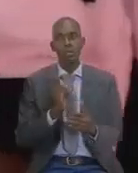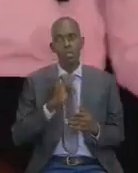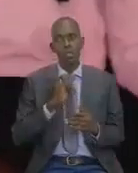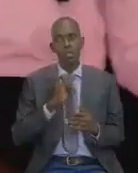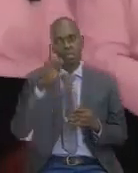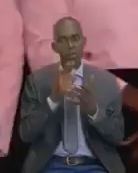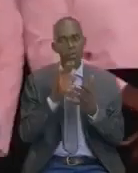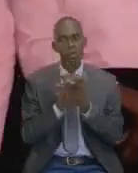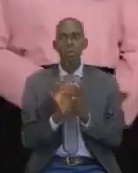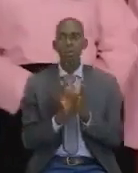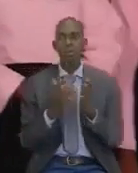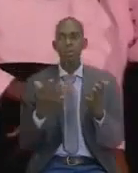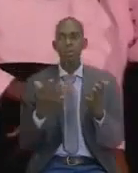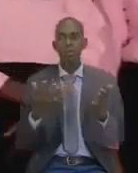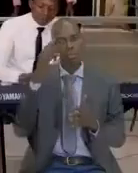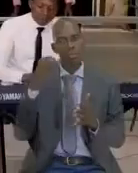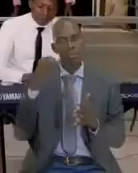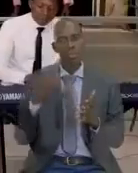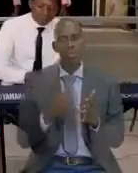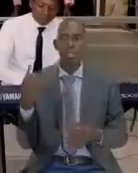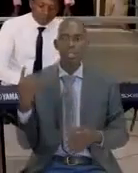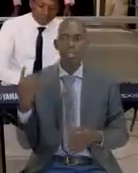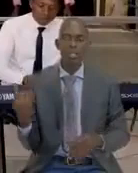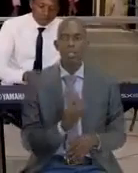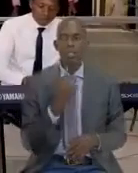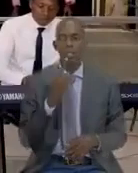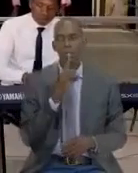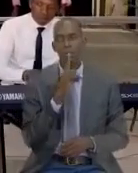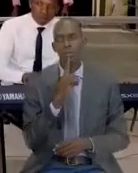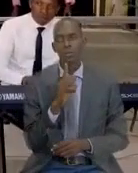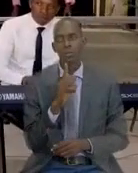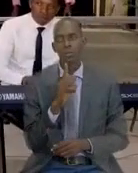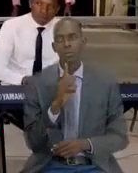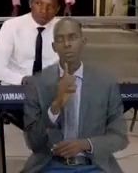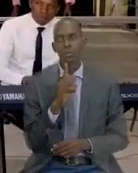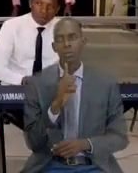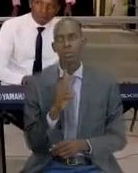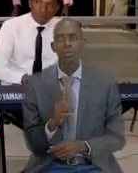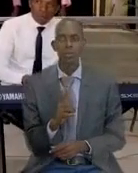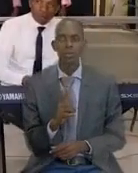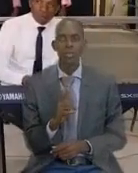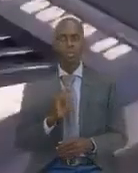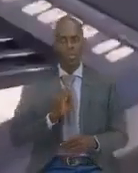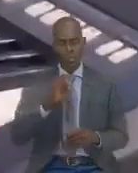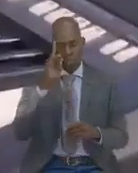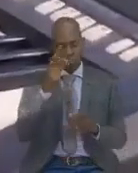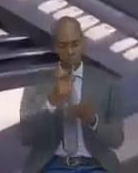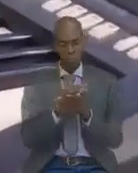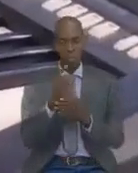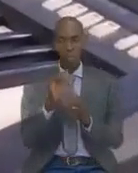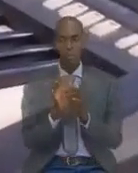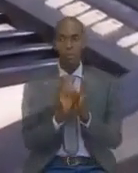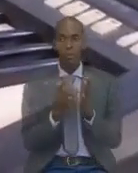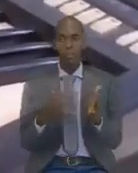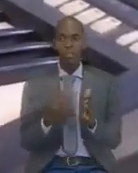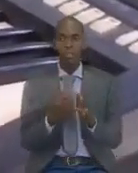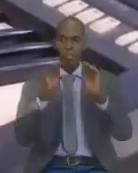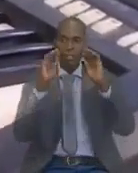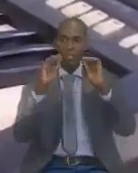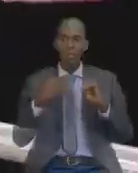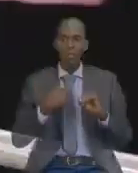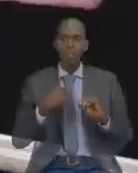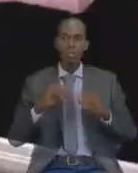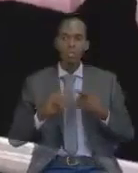I believe the Bible, for it's ever true. I believe the Bible,